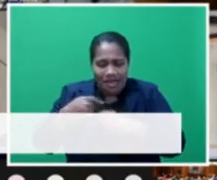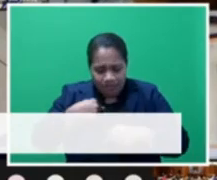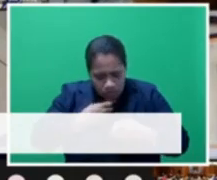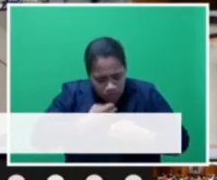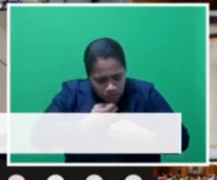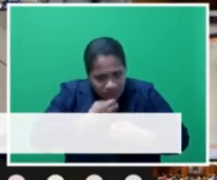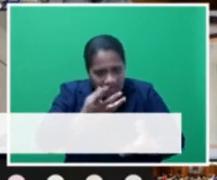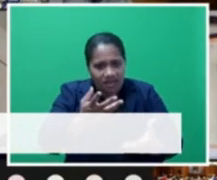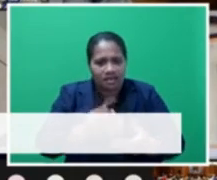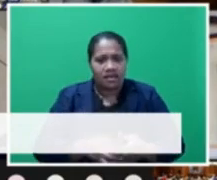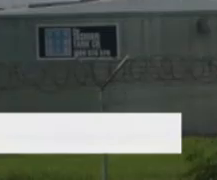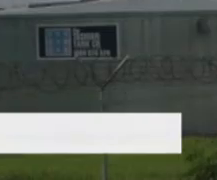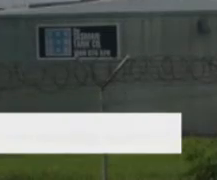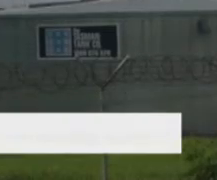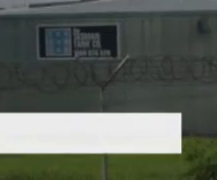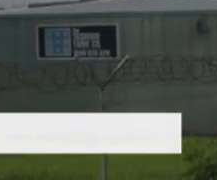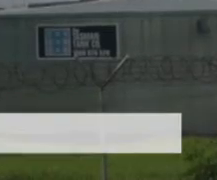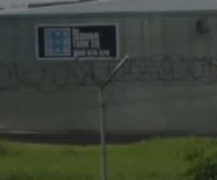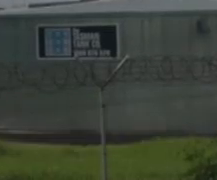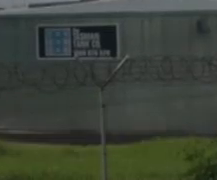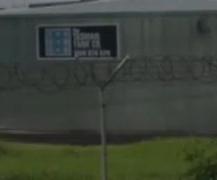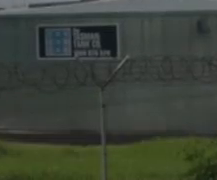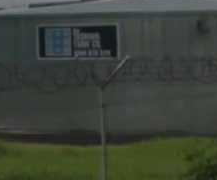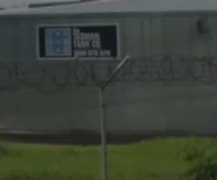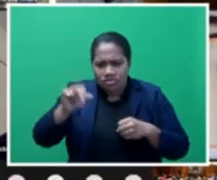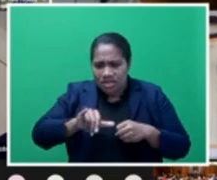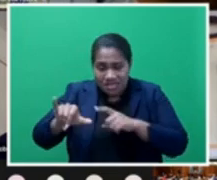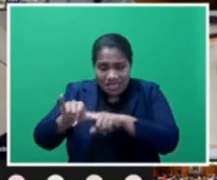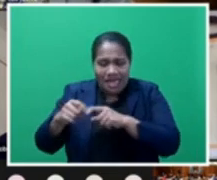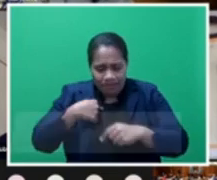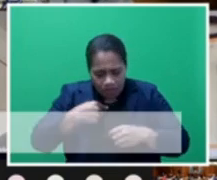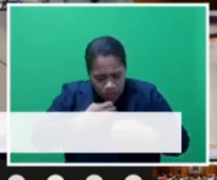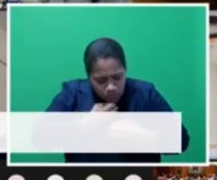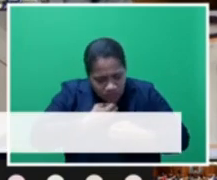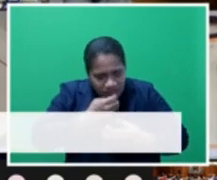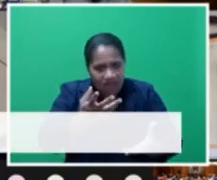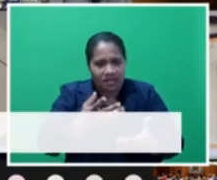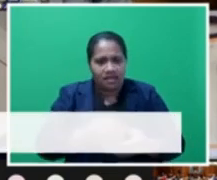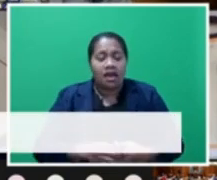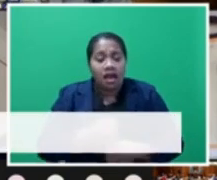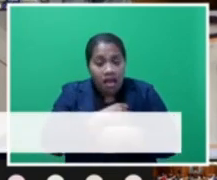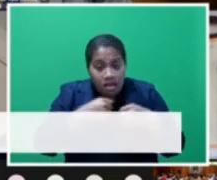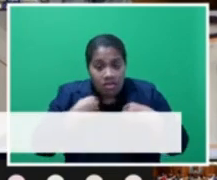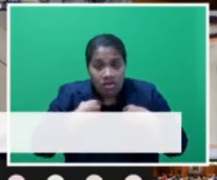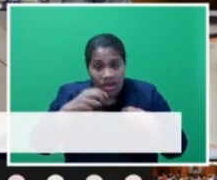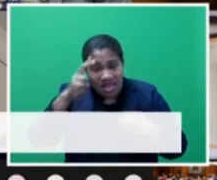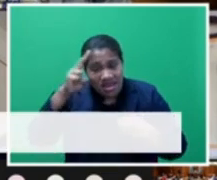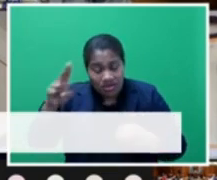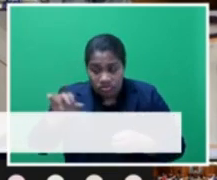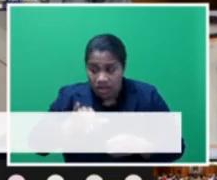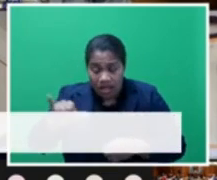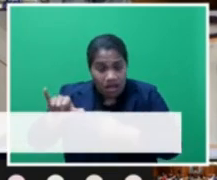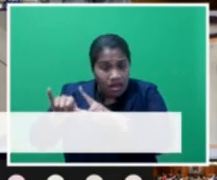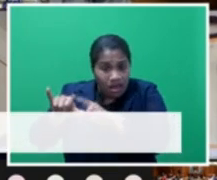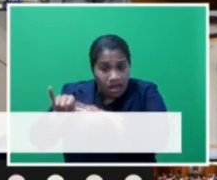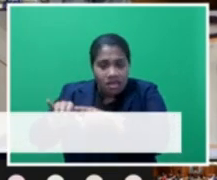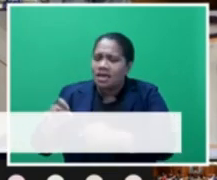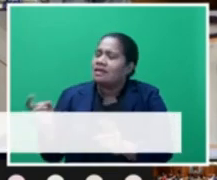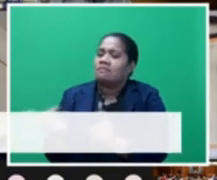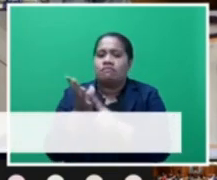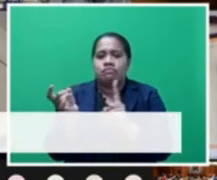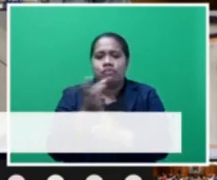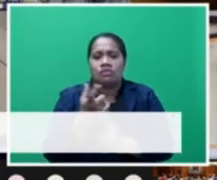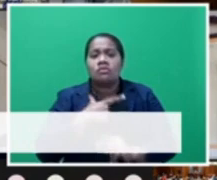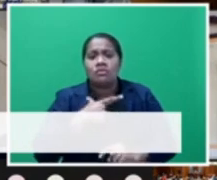Koya says it's crucial to support Fiji Airways. Our national airline is important because we do not